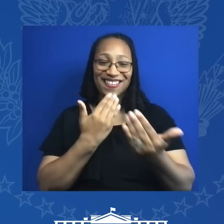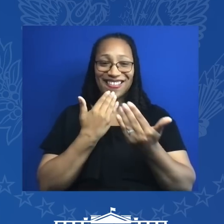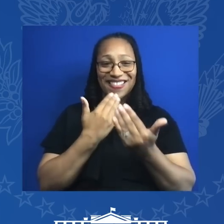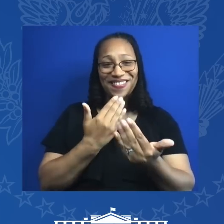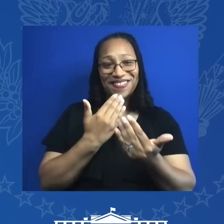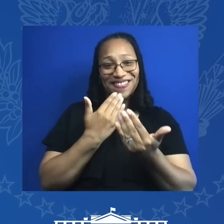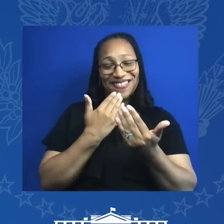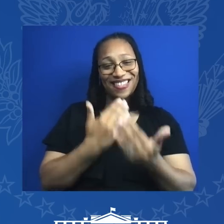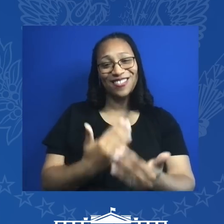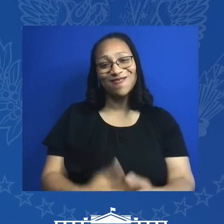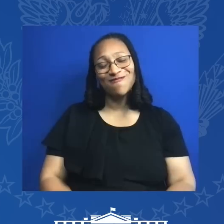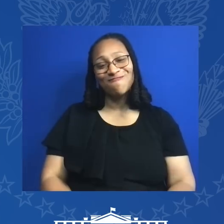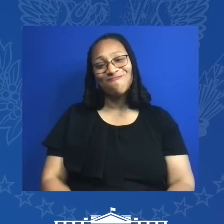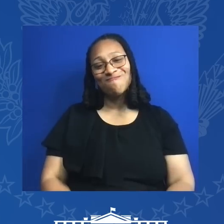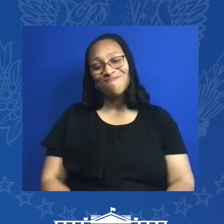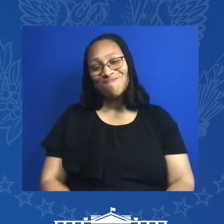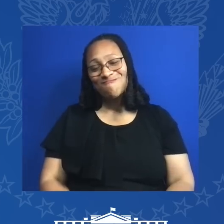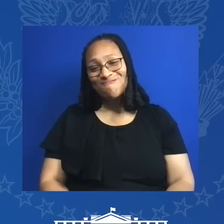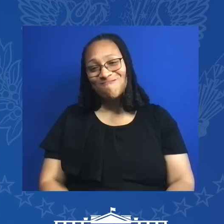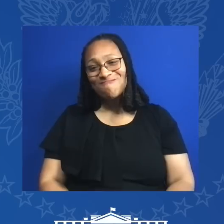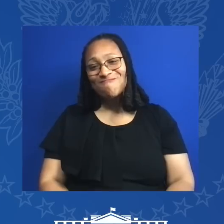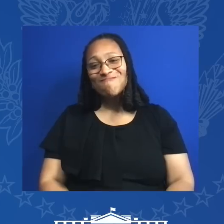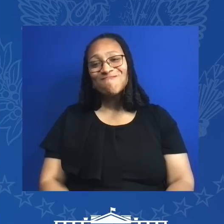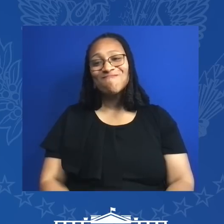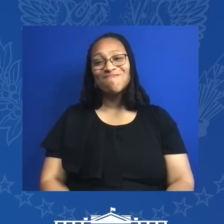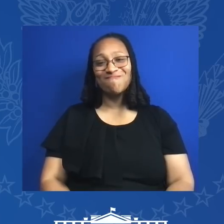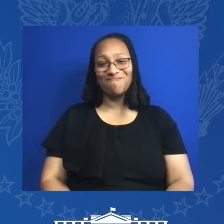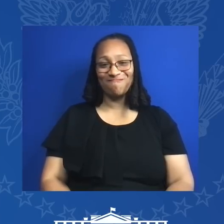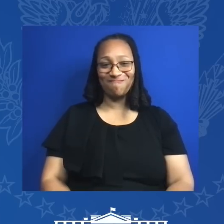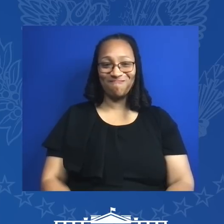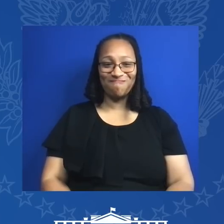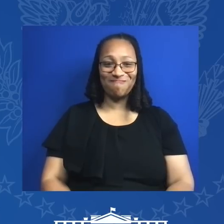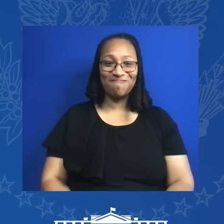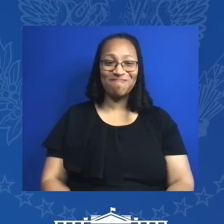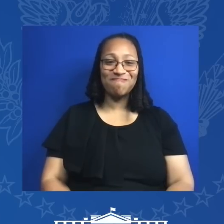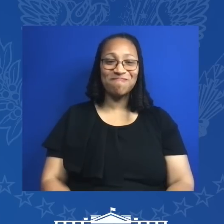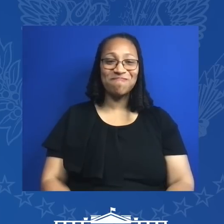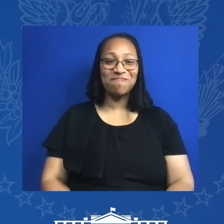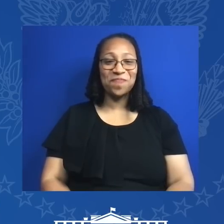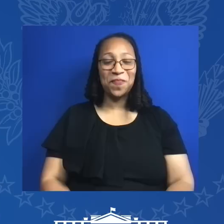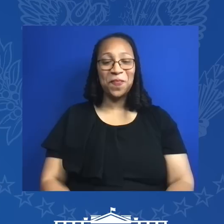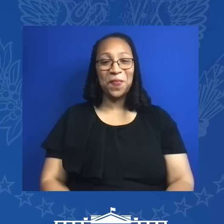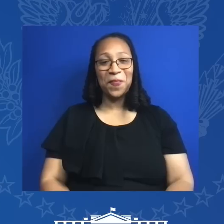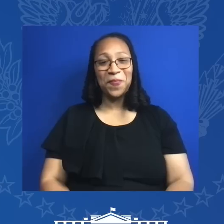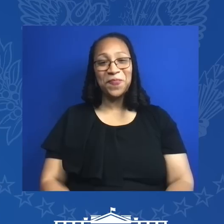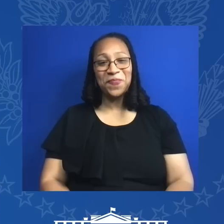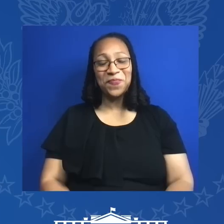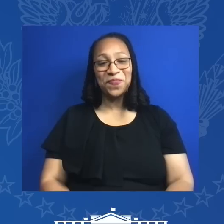Thank you.